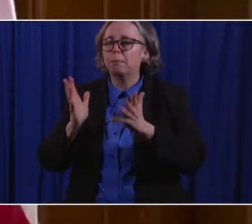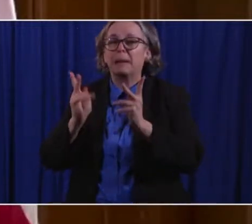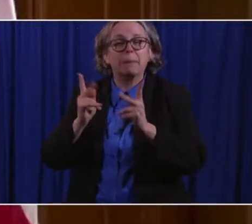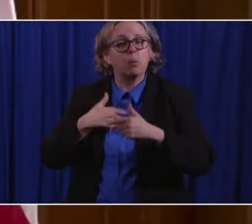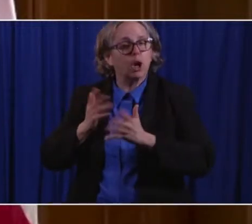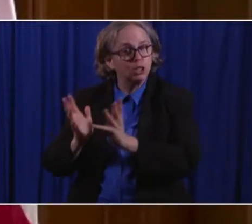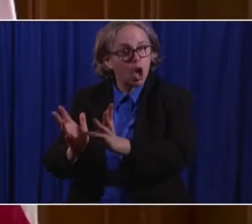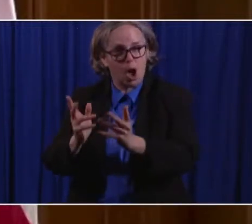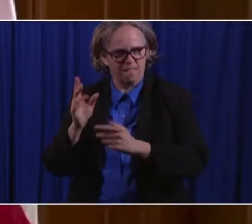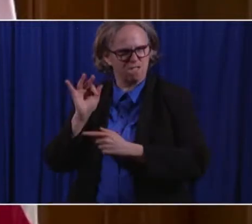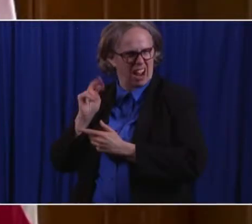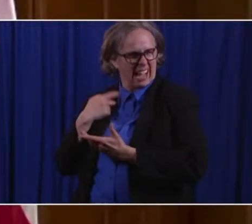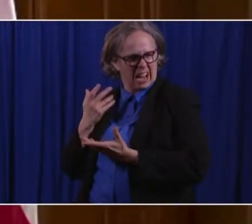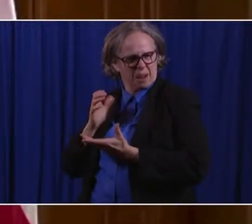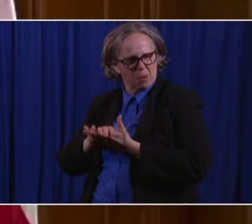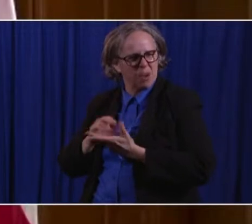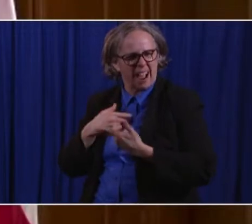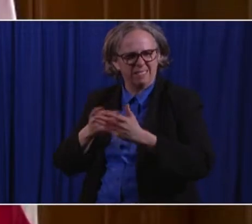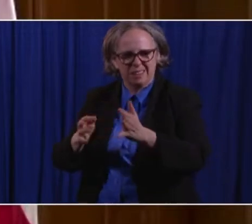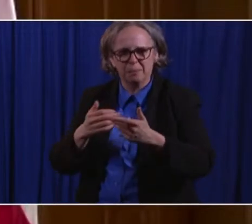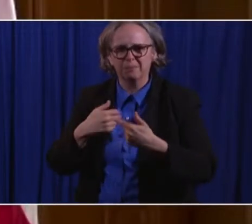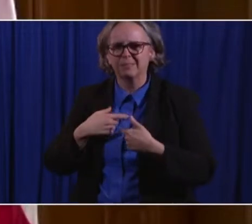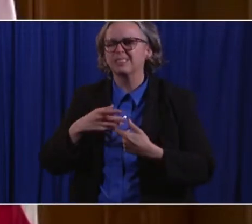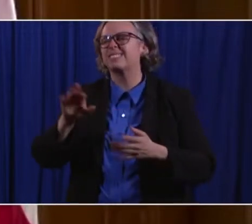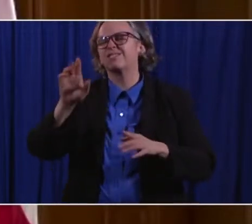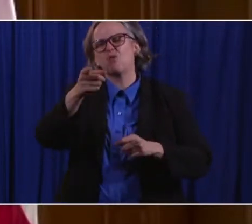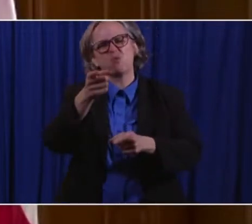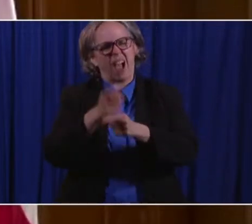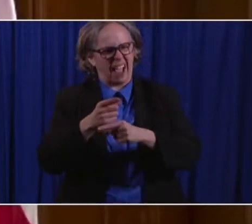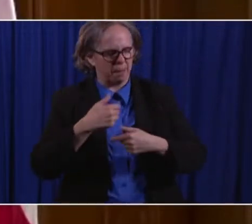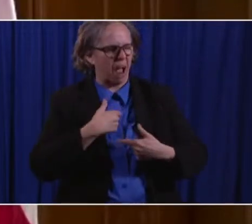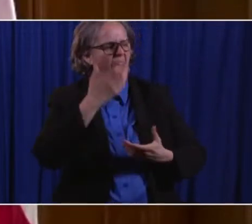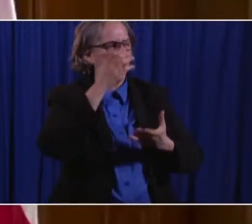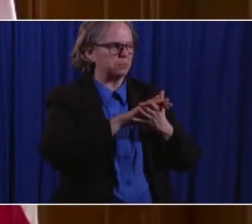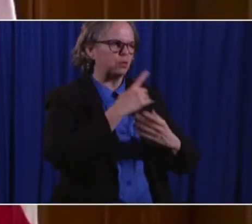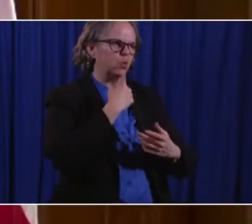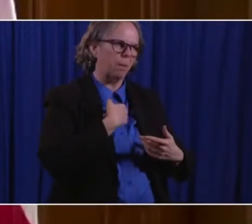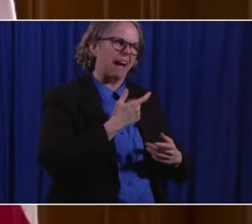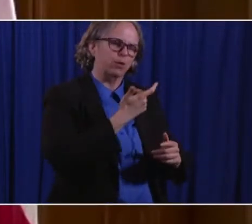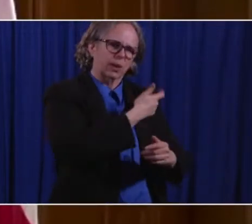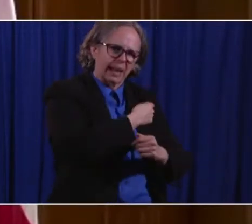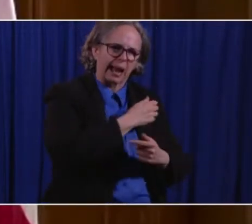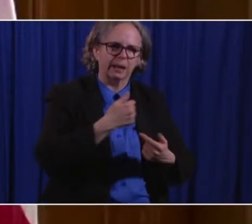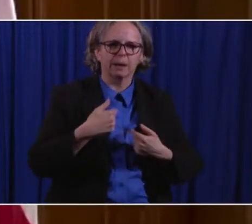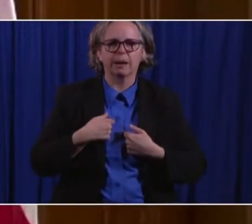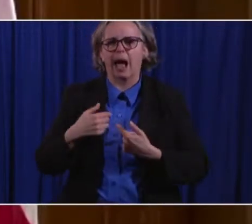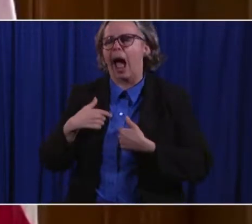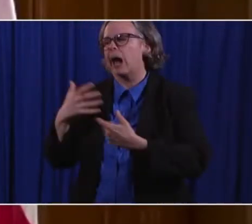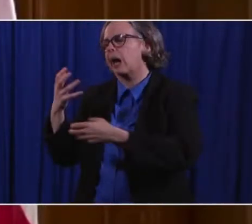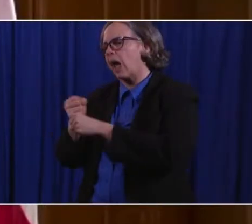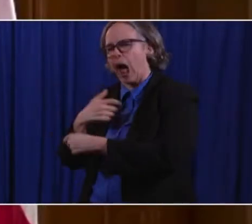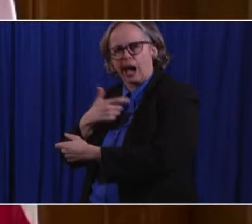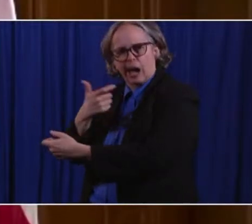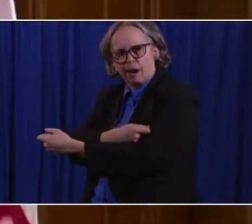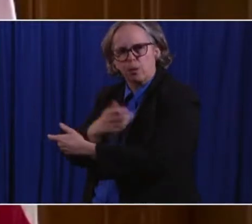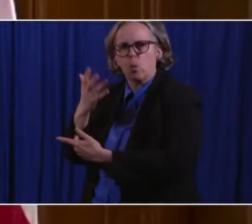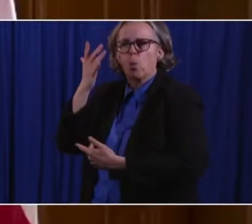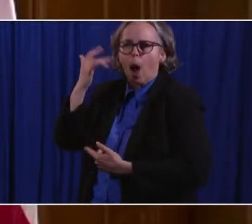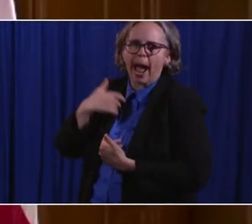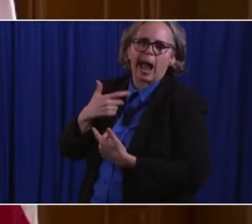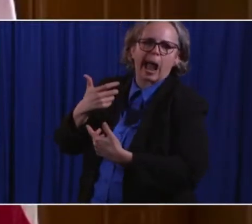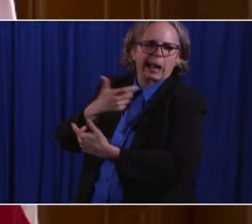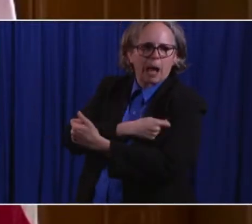to get it. My husband wanted me to get it. My wife wanted me to get it. I'm doing it because I want to go see my mother. She's already